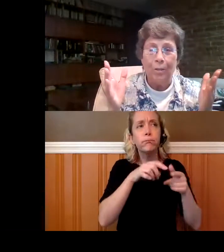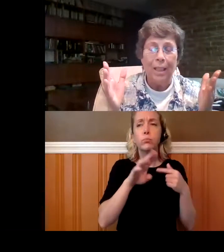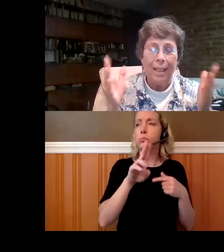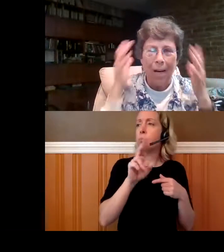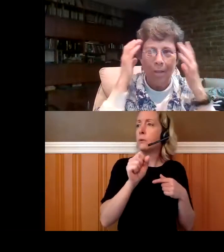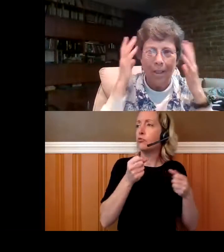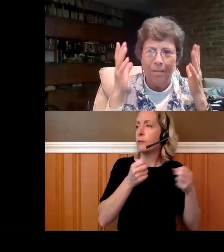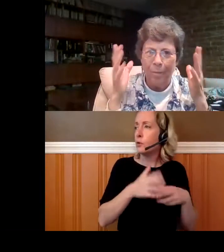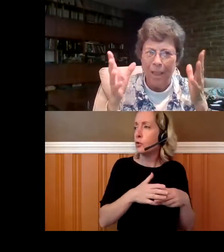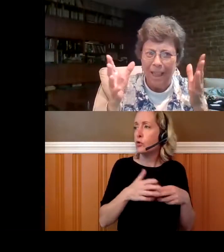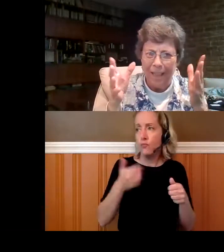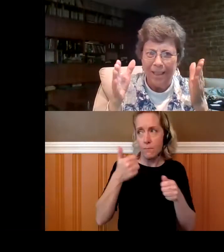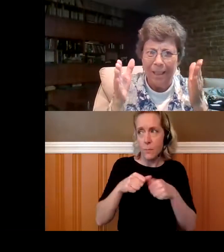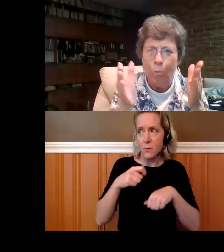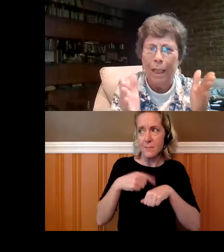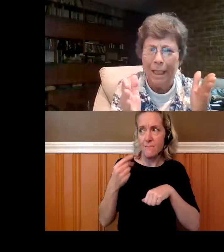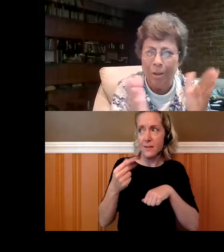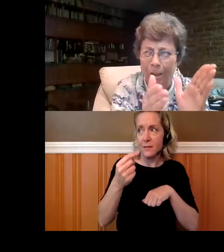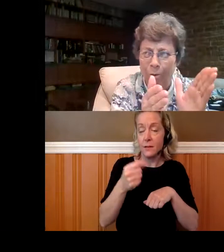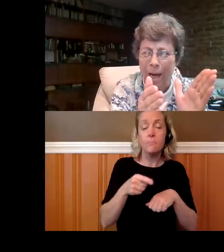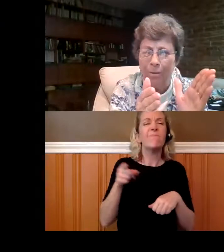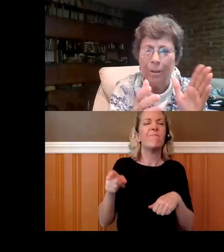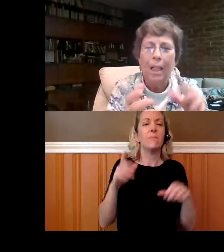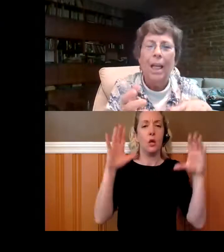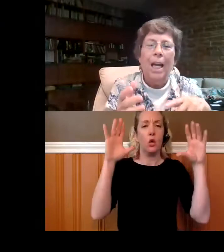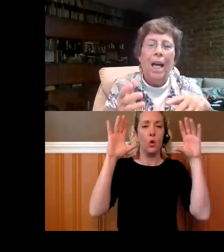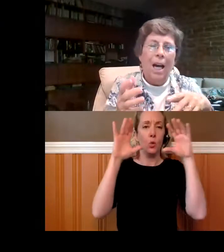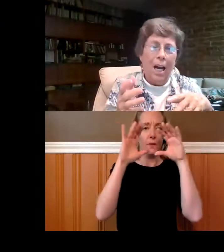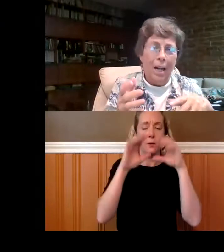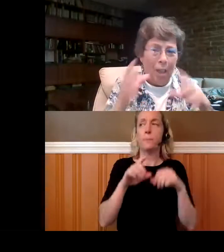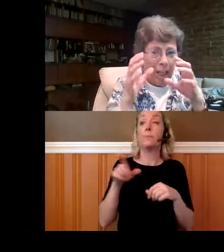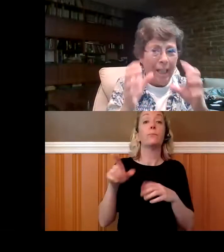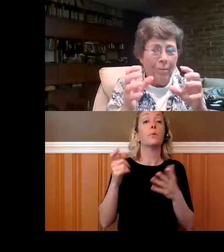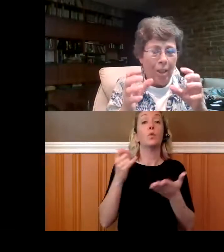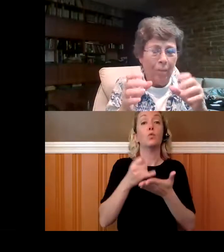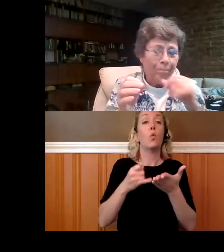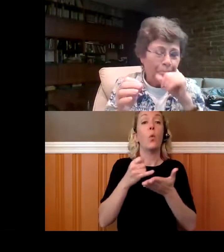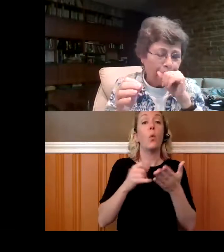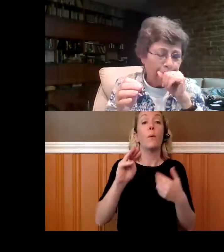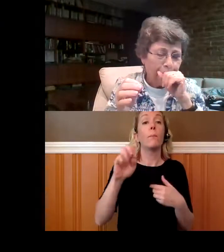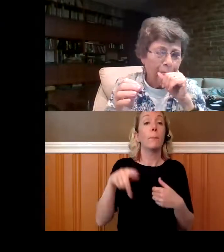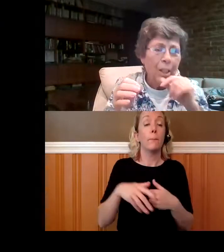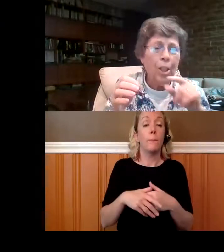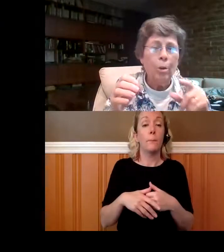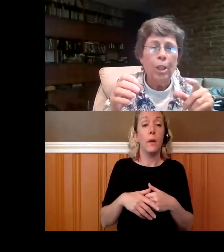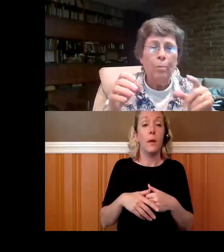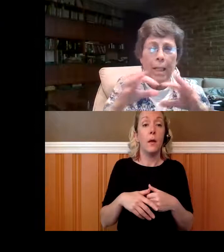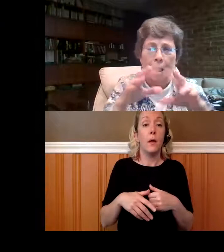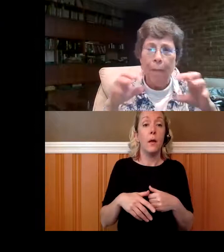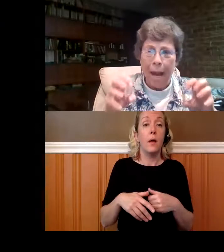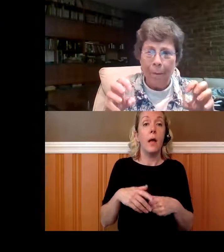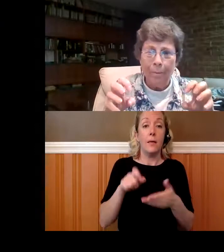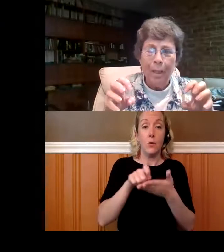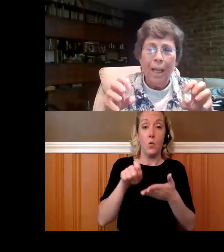driver? And she had some vision. So she made a little map. And then she wrote,